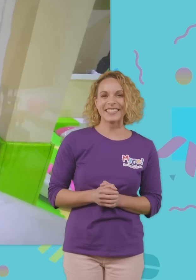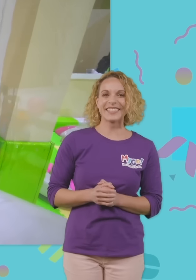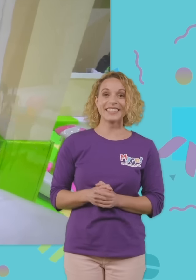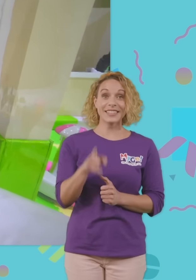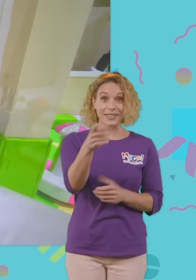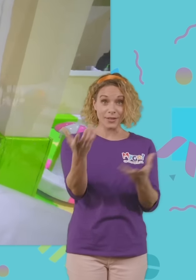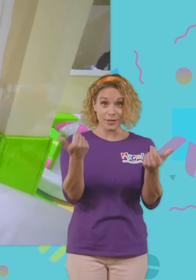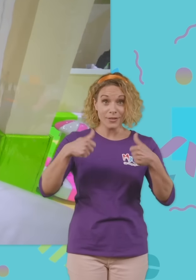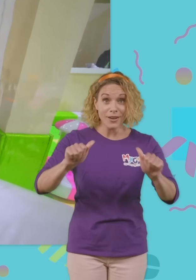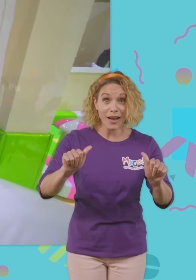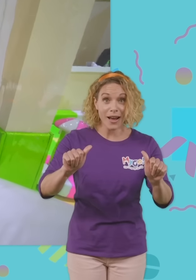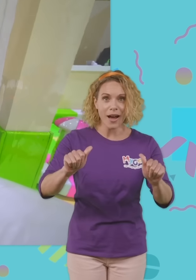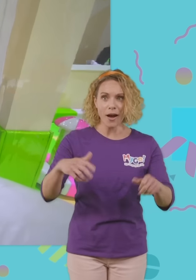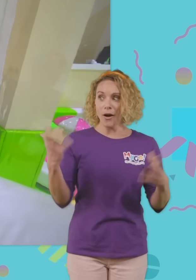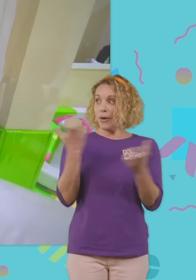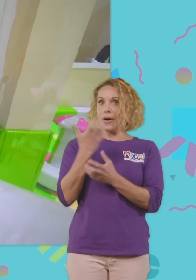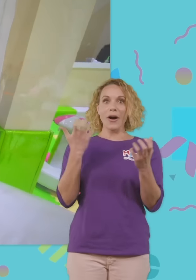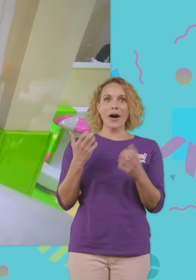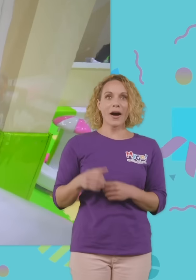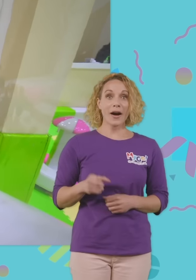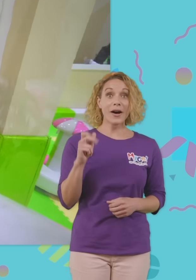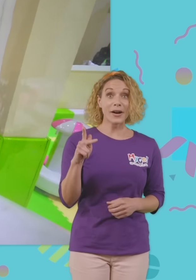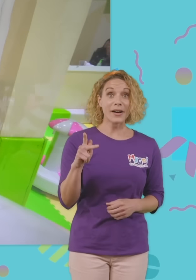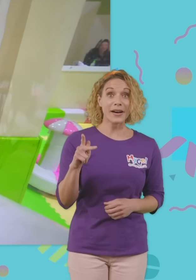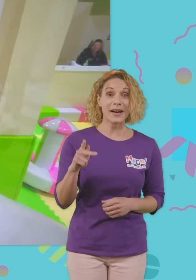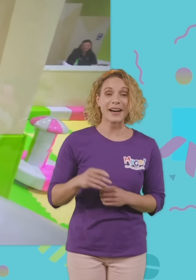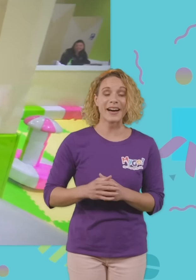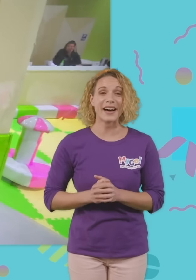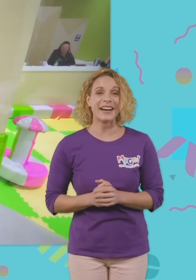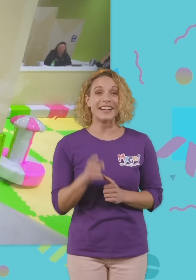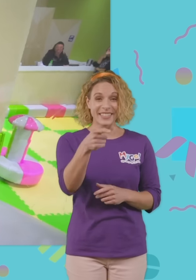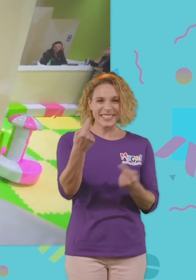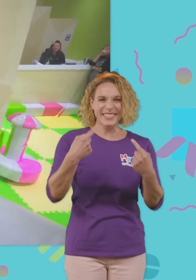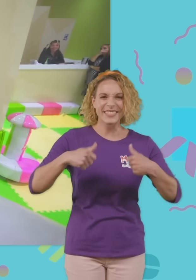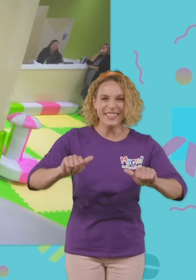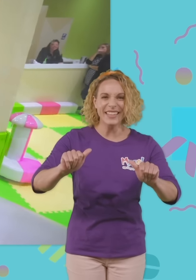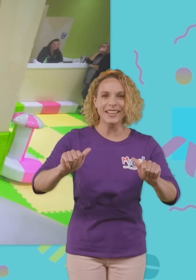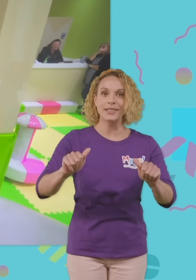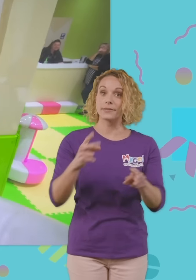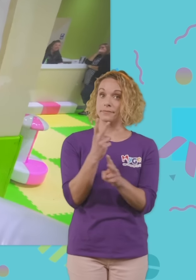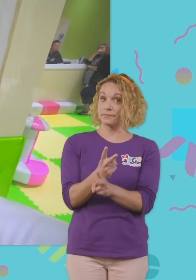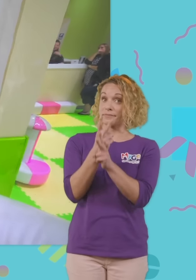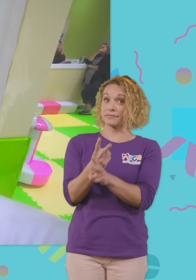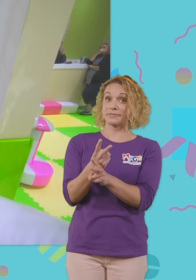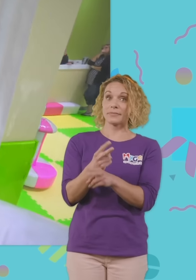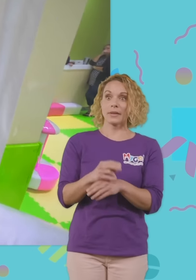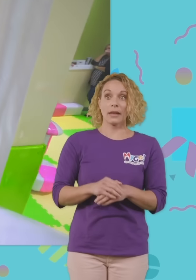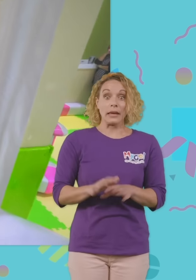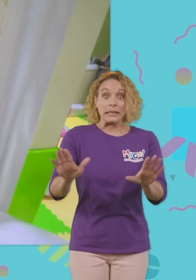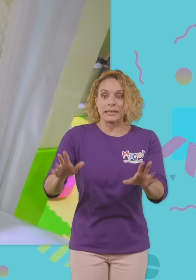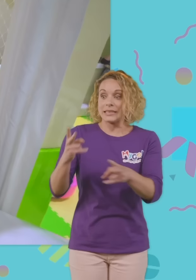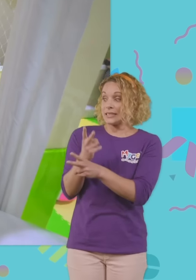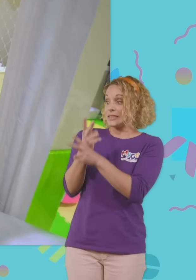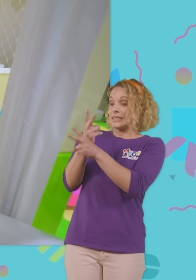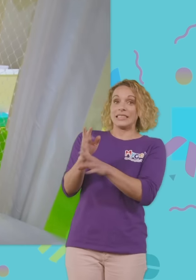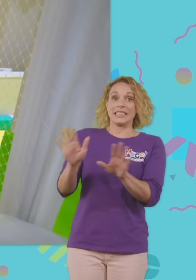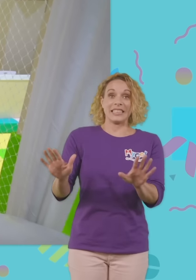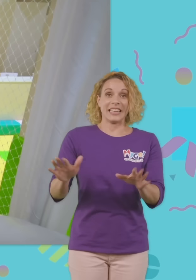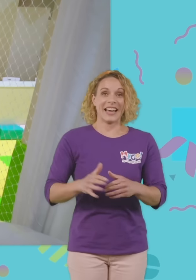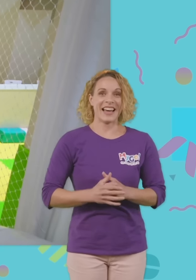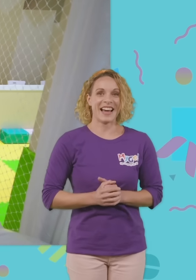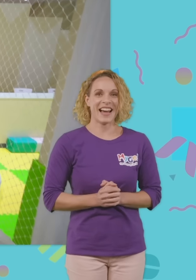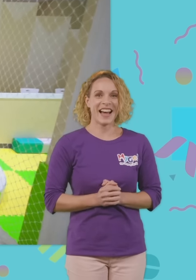Whoa! Do you want to try? Whoa! Can you try? Be careful.